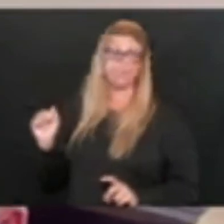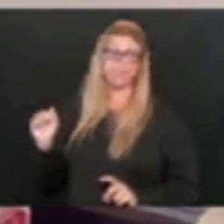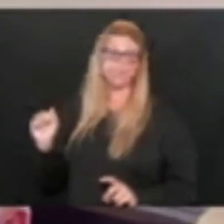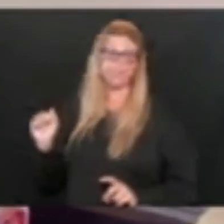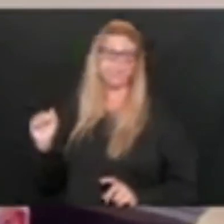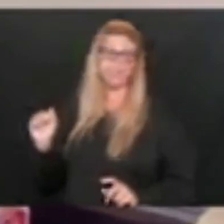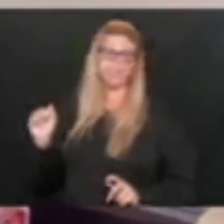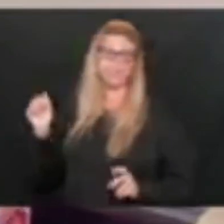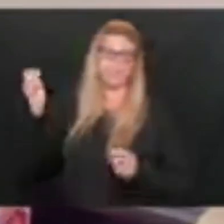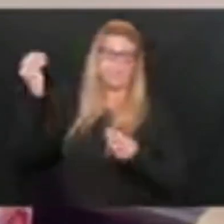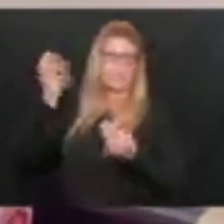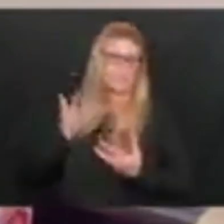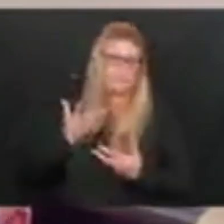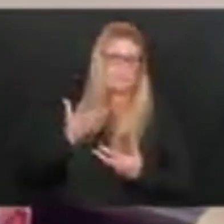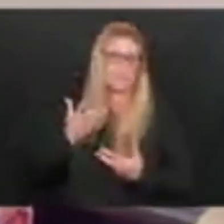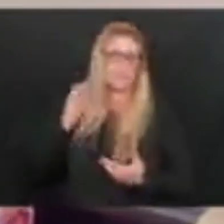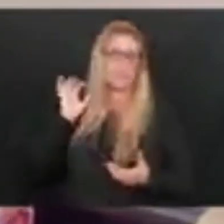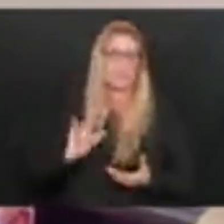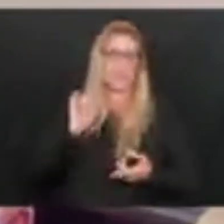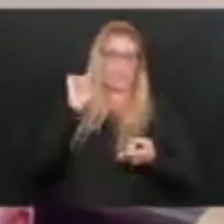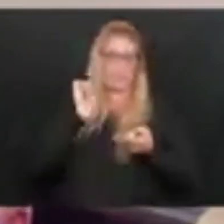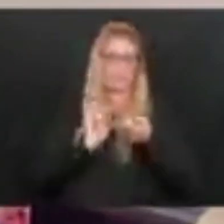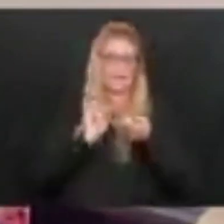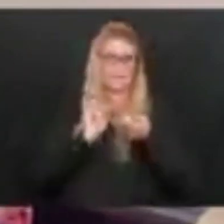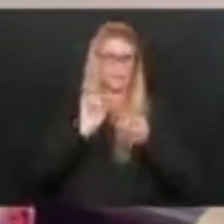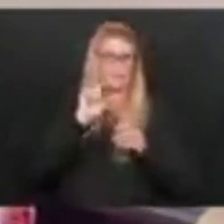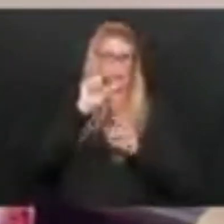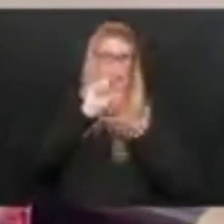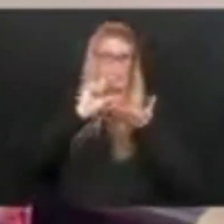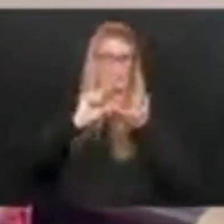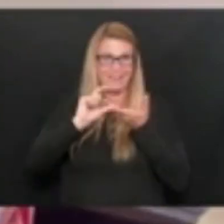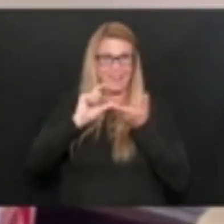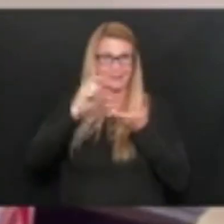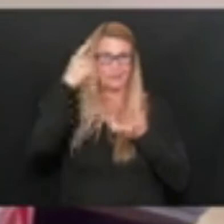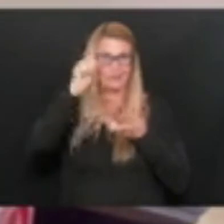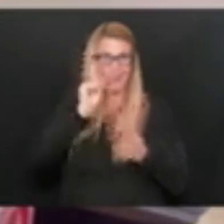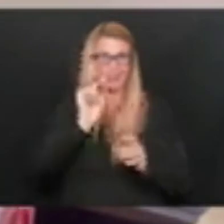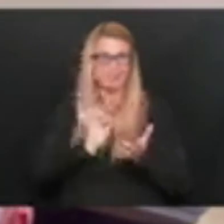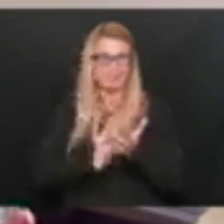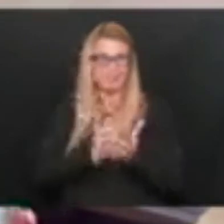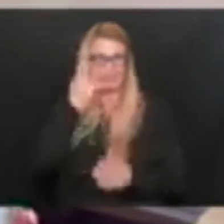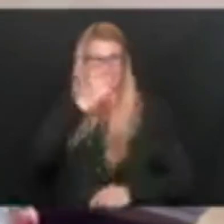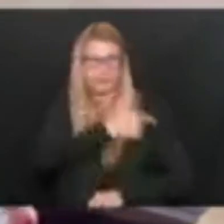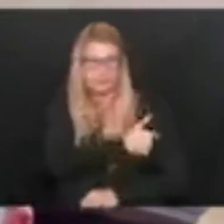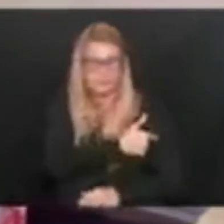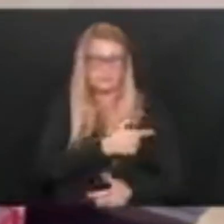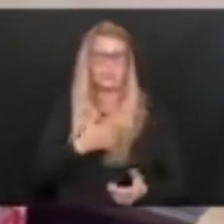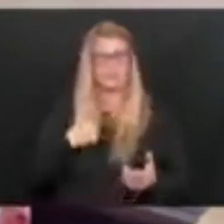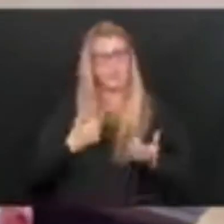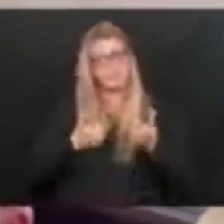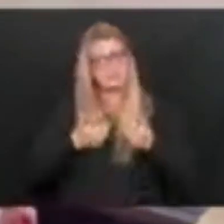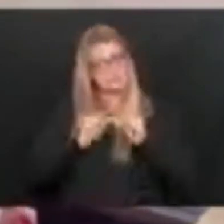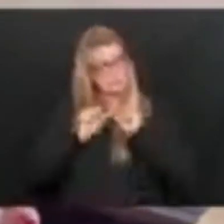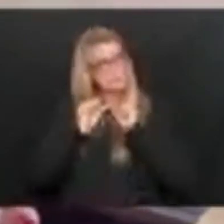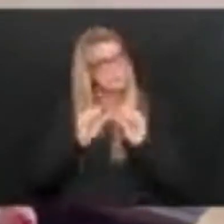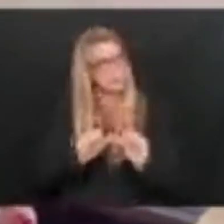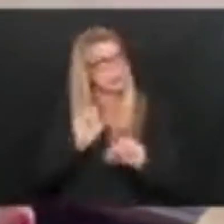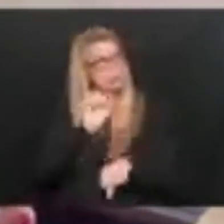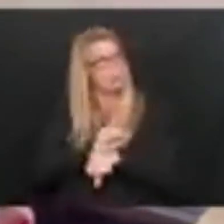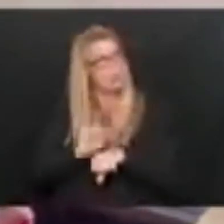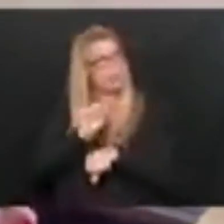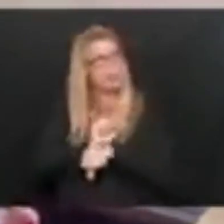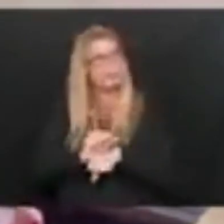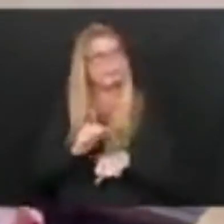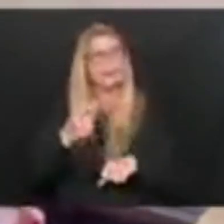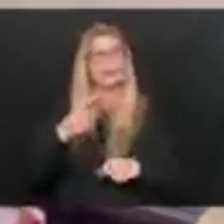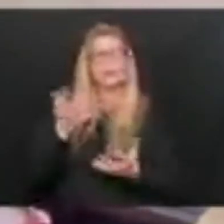allow for that reduction in doses and number of vials, but we continue to work it and also continue to press it with support